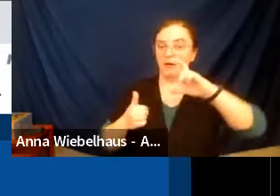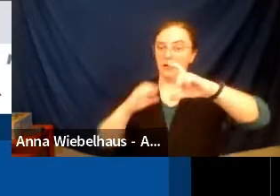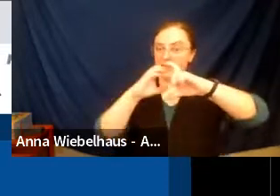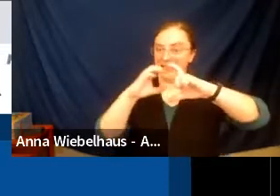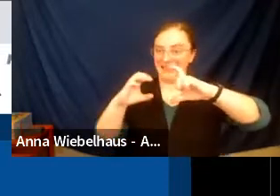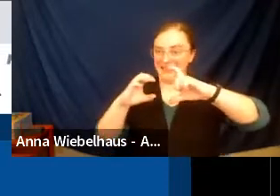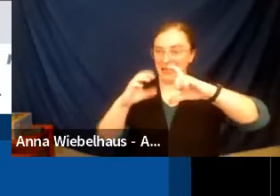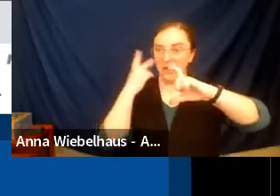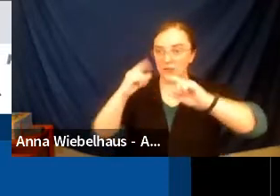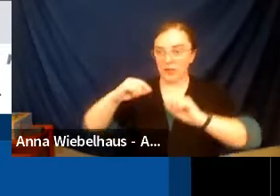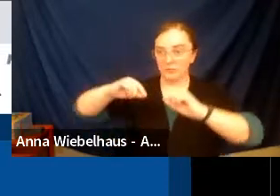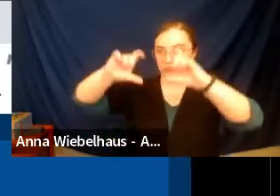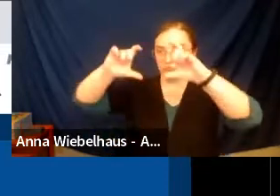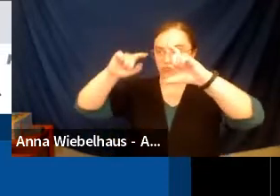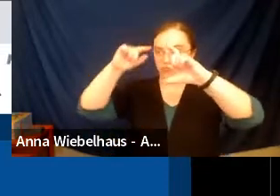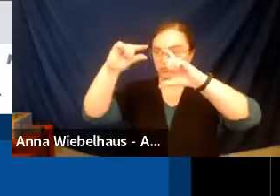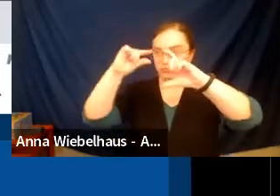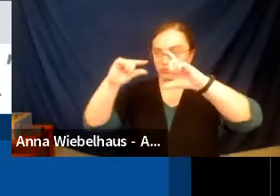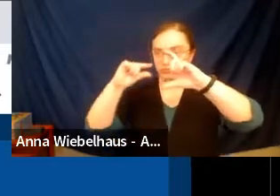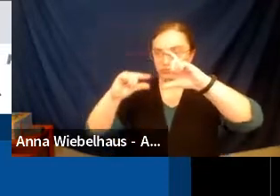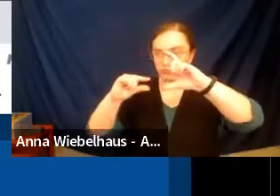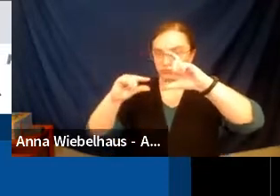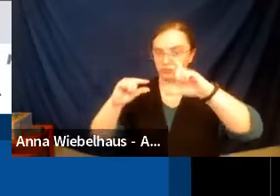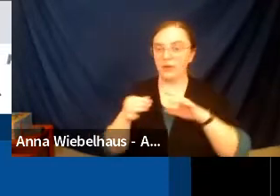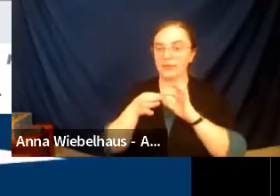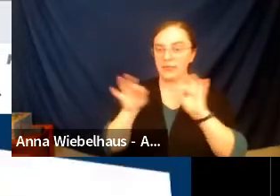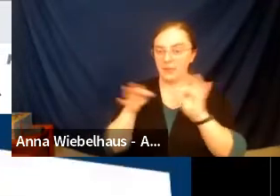that and answer any questions that you have.